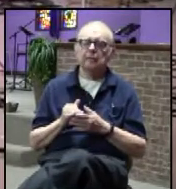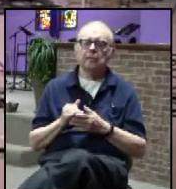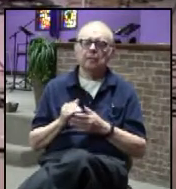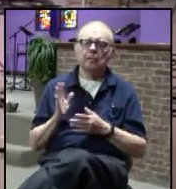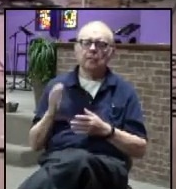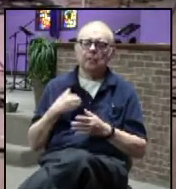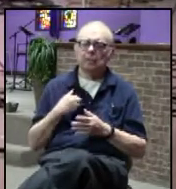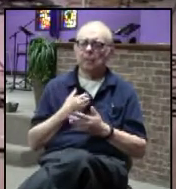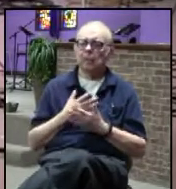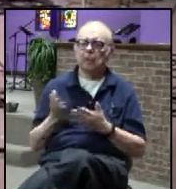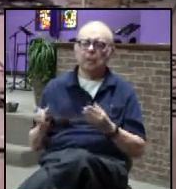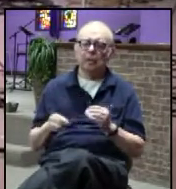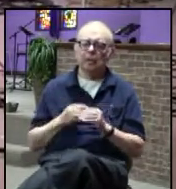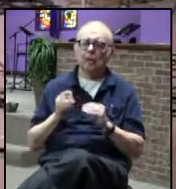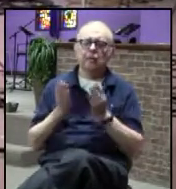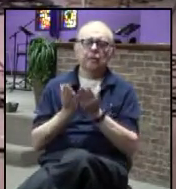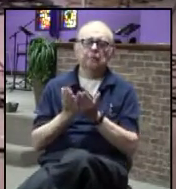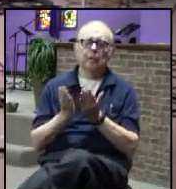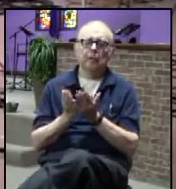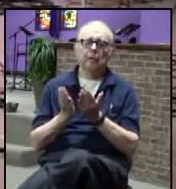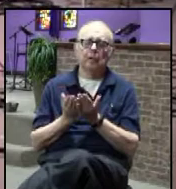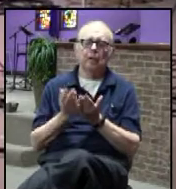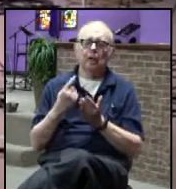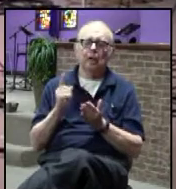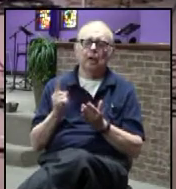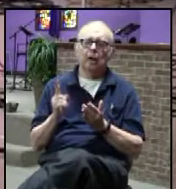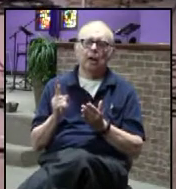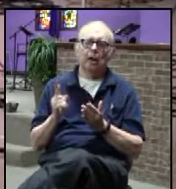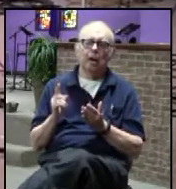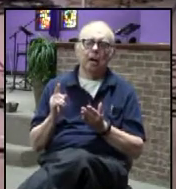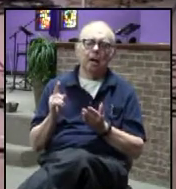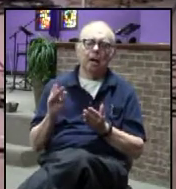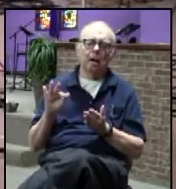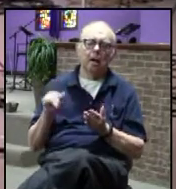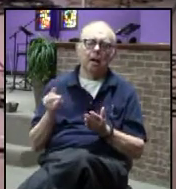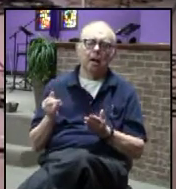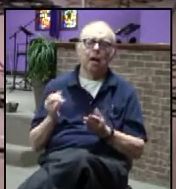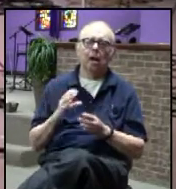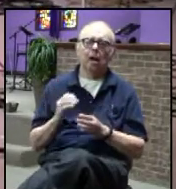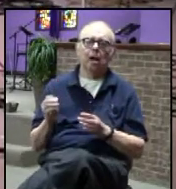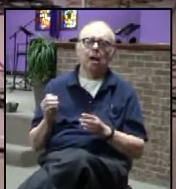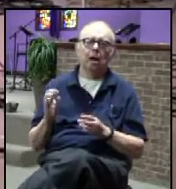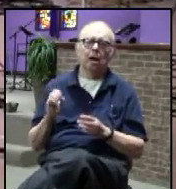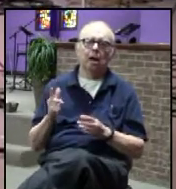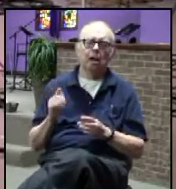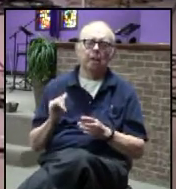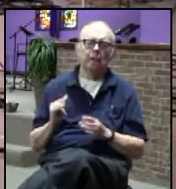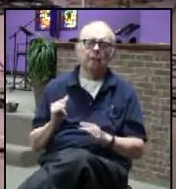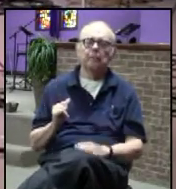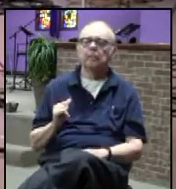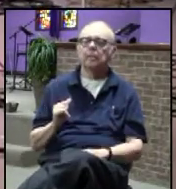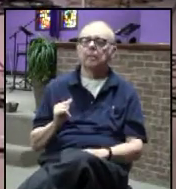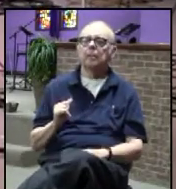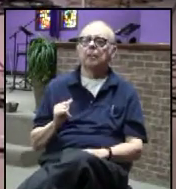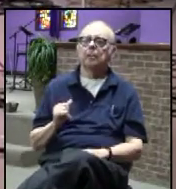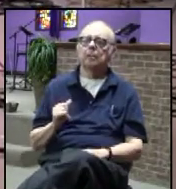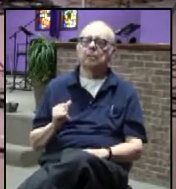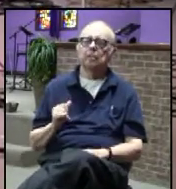She had to buy all of these books for RJ and Eli.